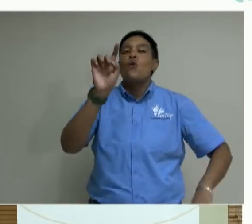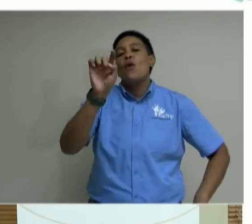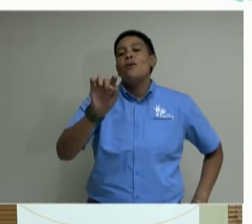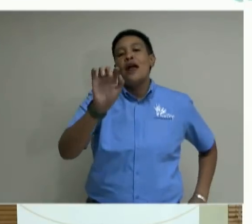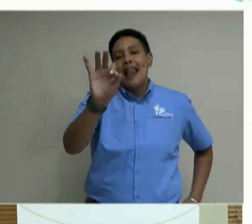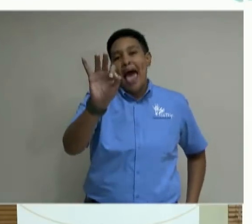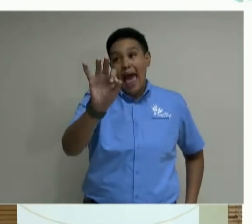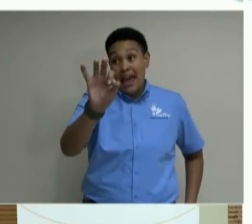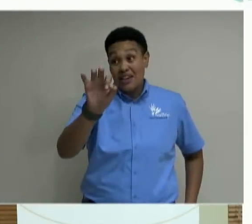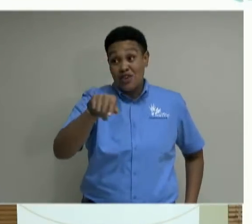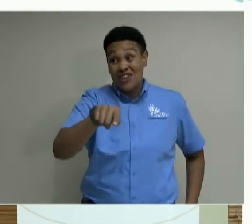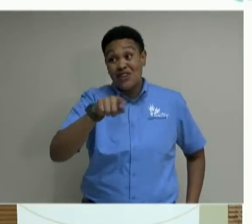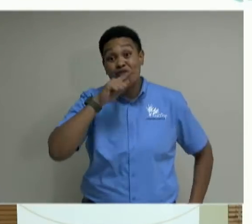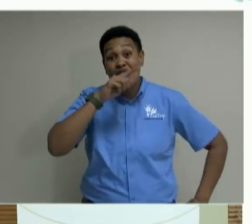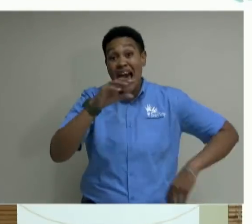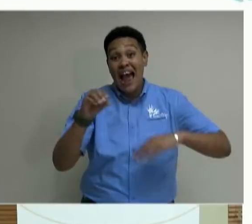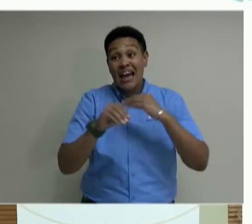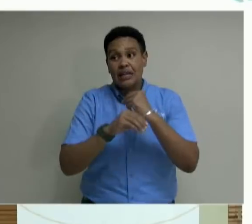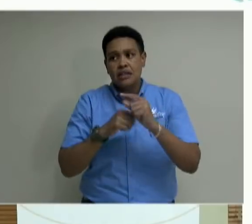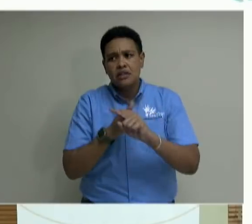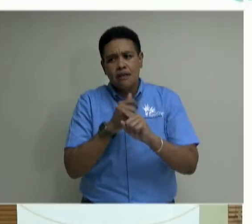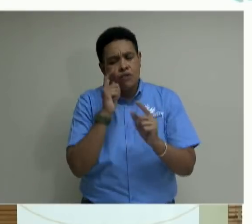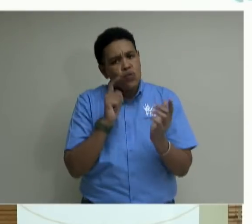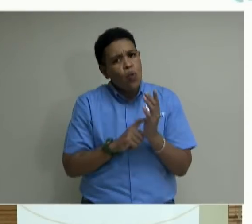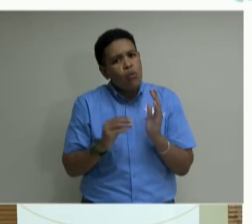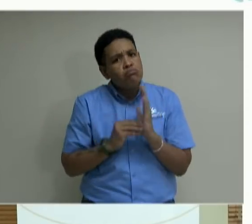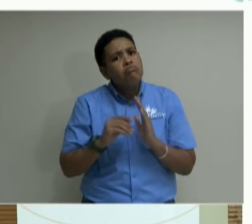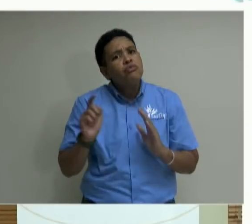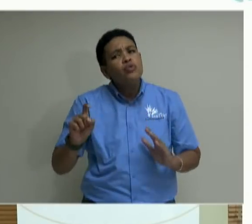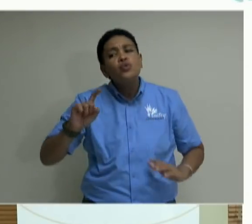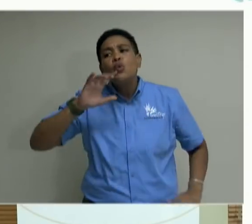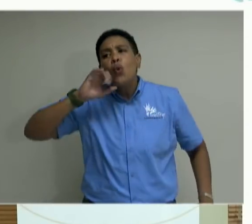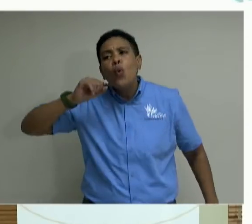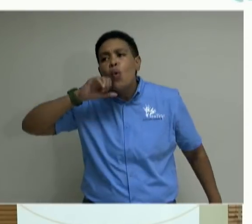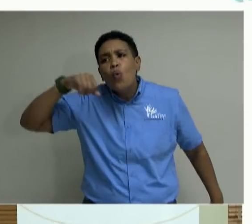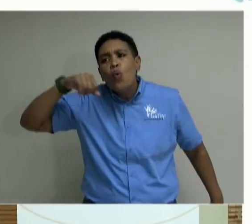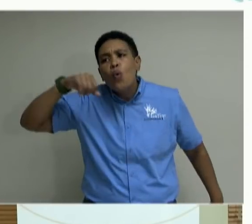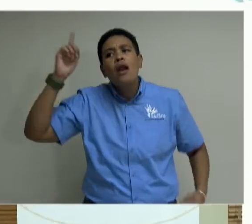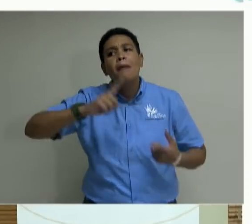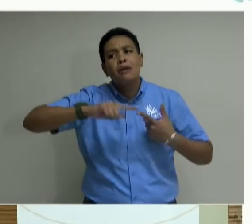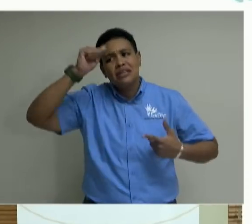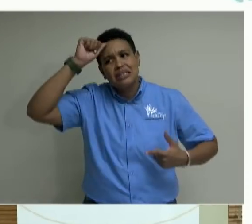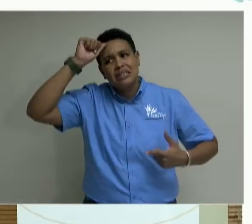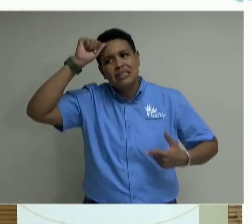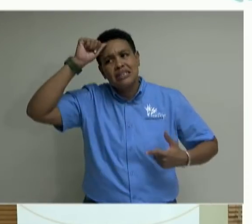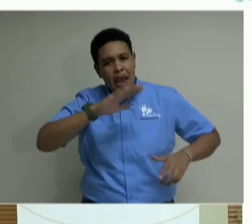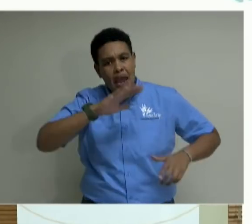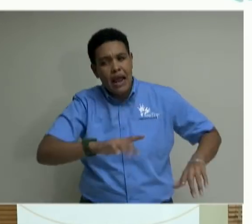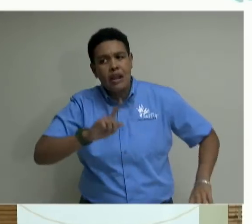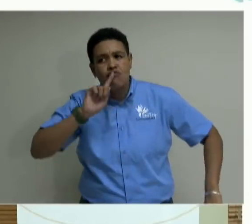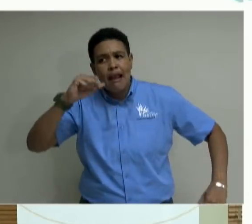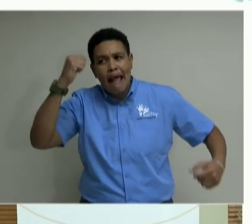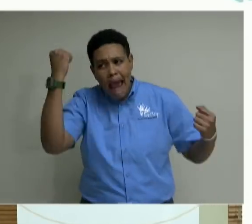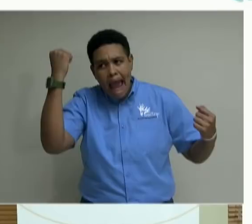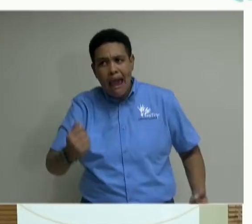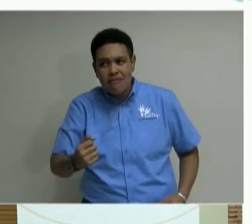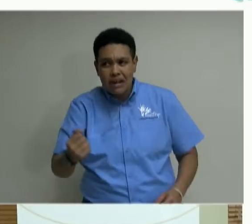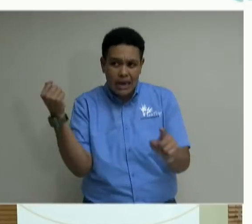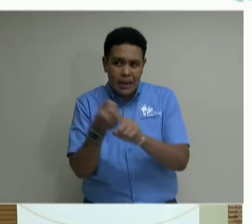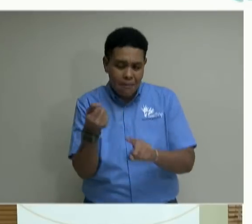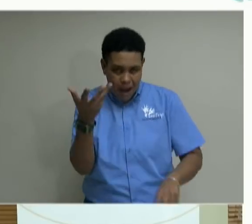1.9. So this is also of note. So the elderly and the male population are heavily affected.